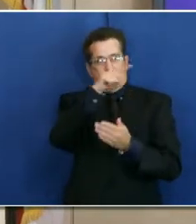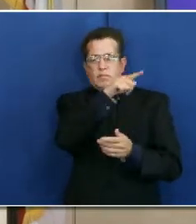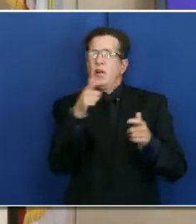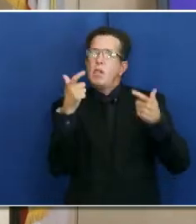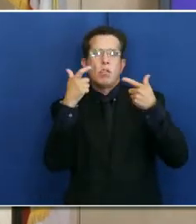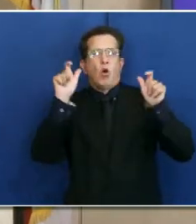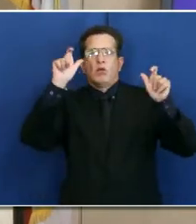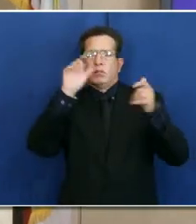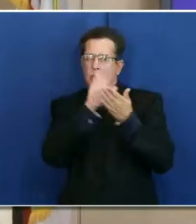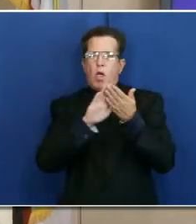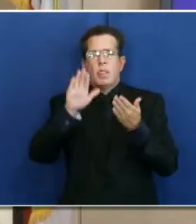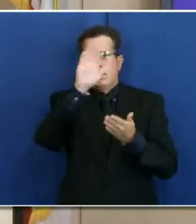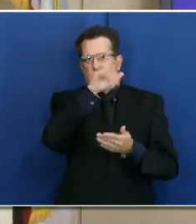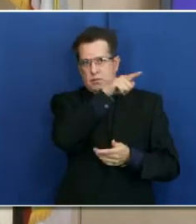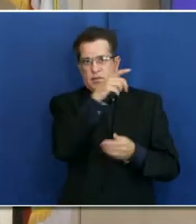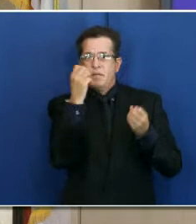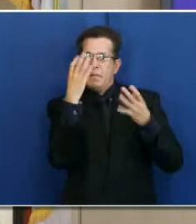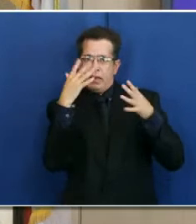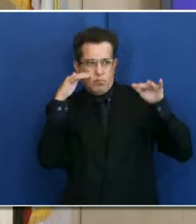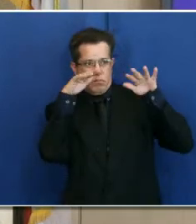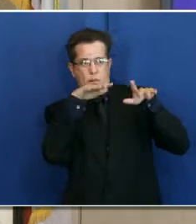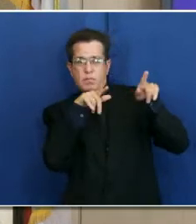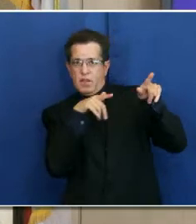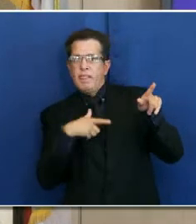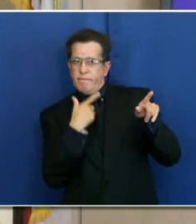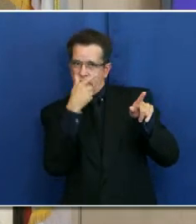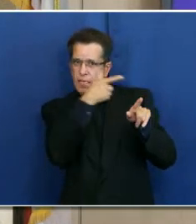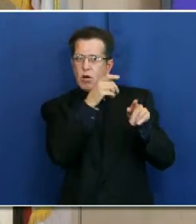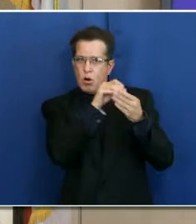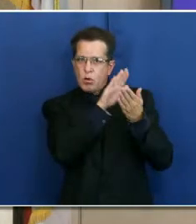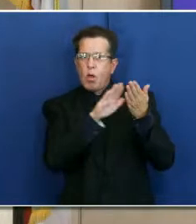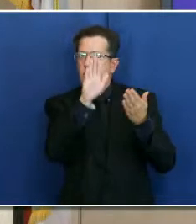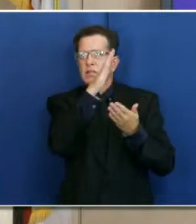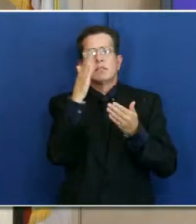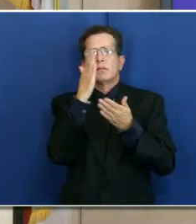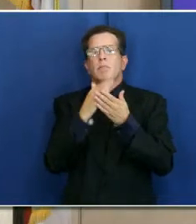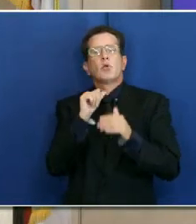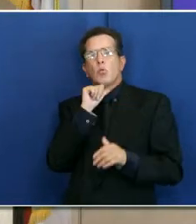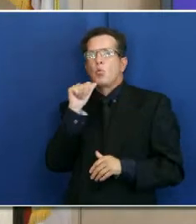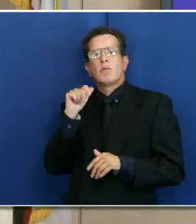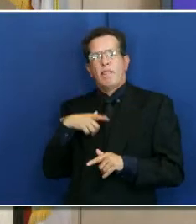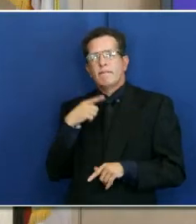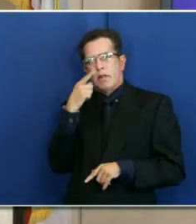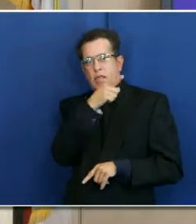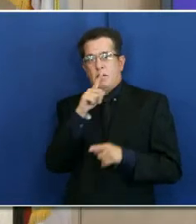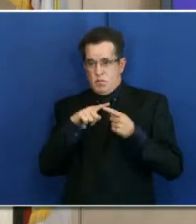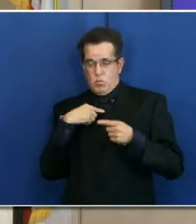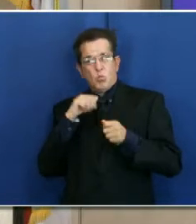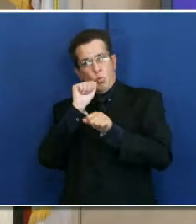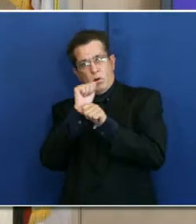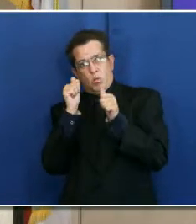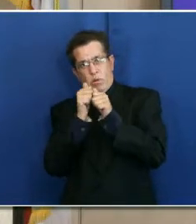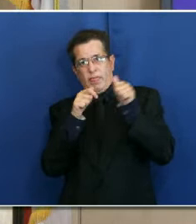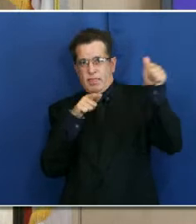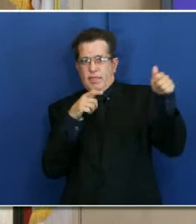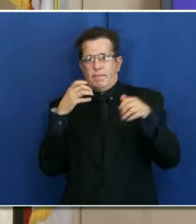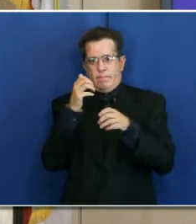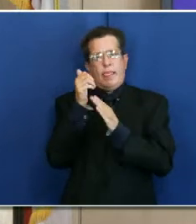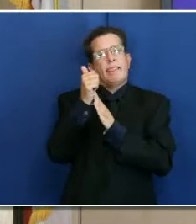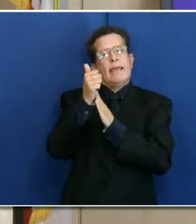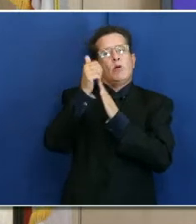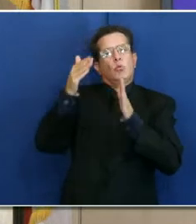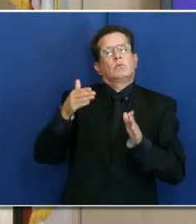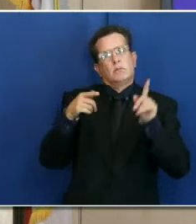are some students who live on campus, some who don't. We're working very closely with the leadership and